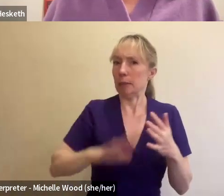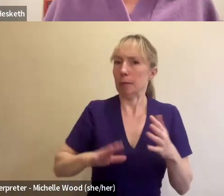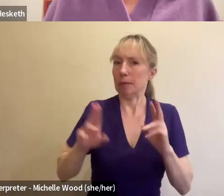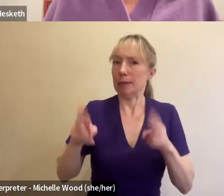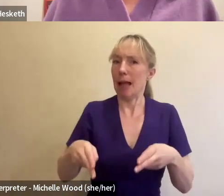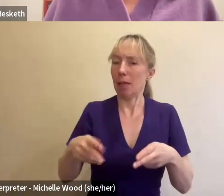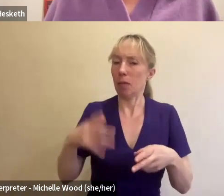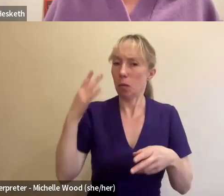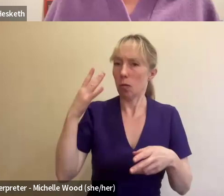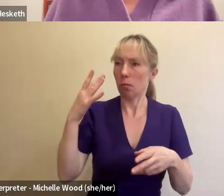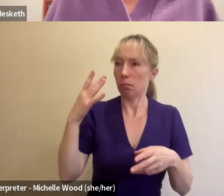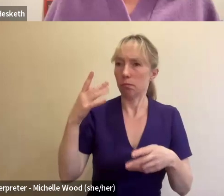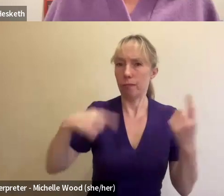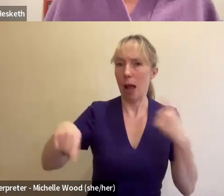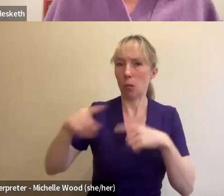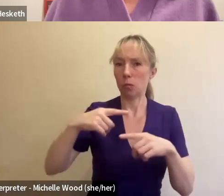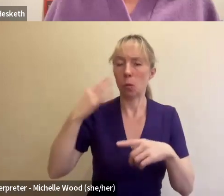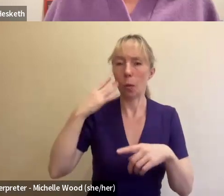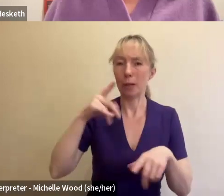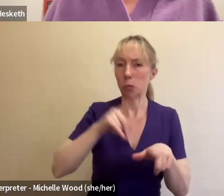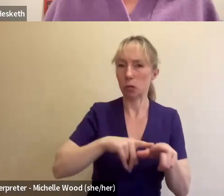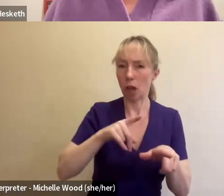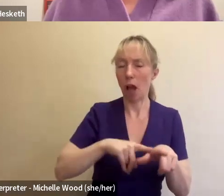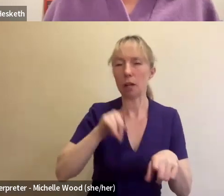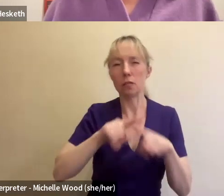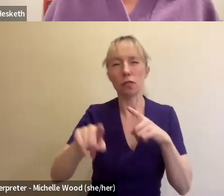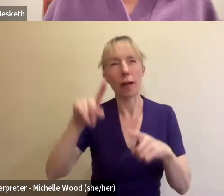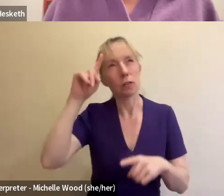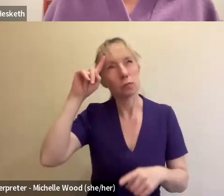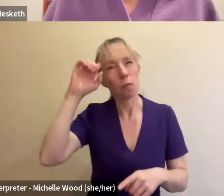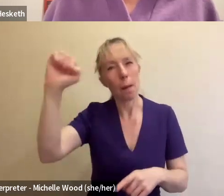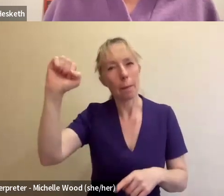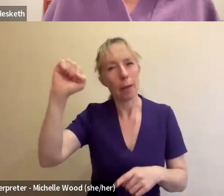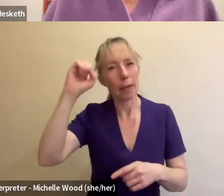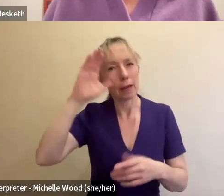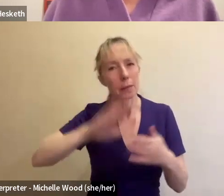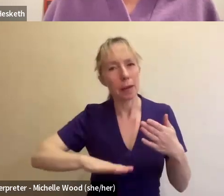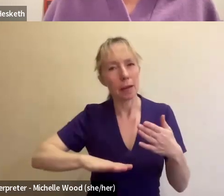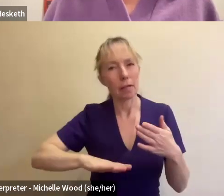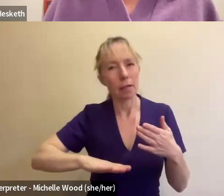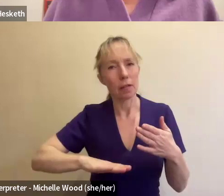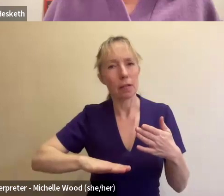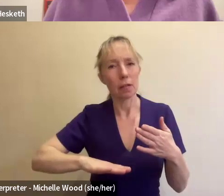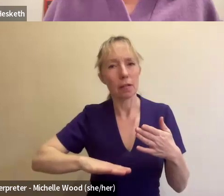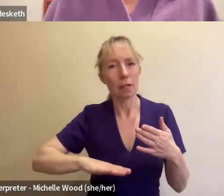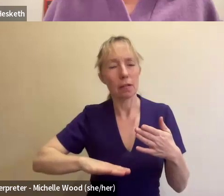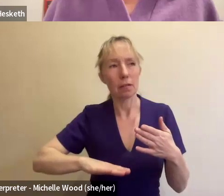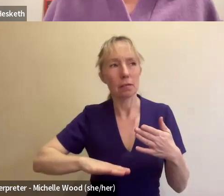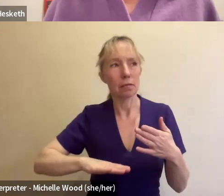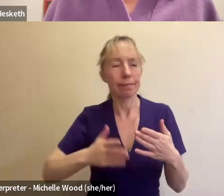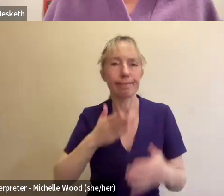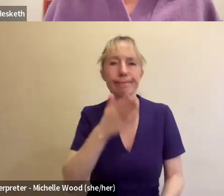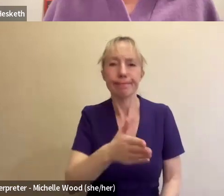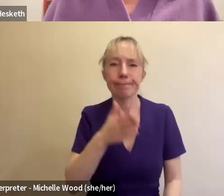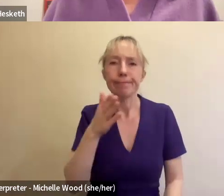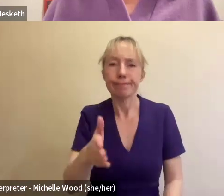and she was basically trying to recall the experience of having to attend several wakes at the